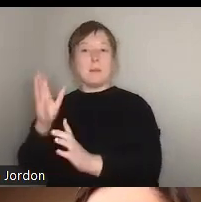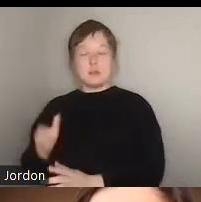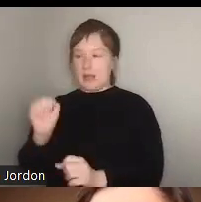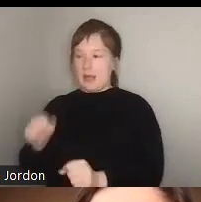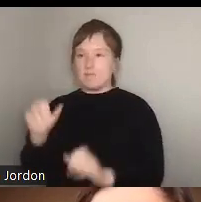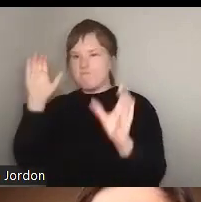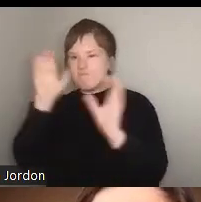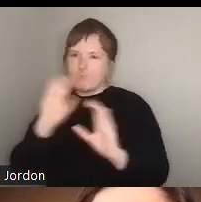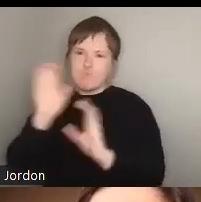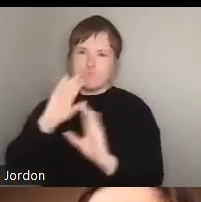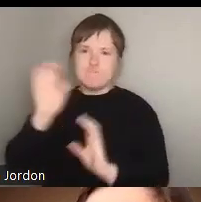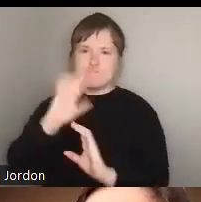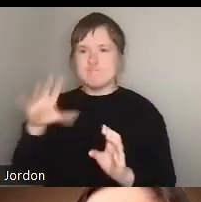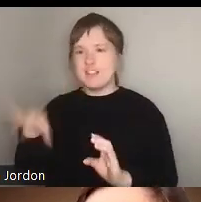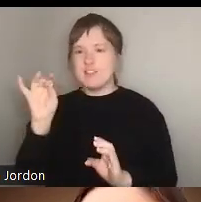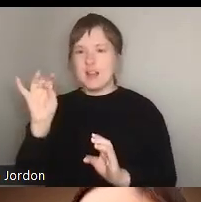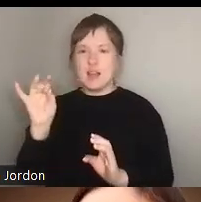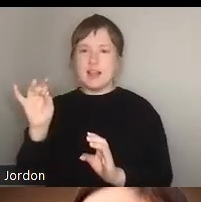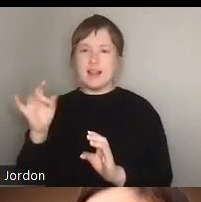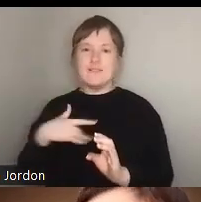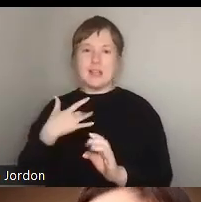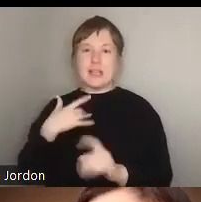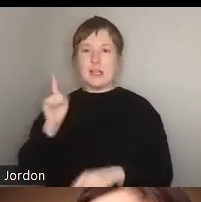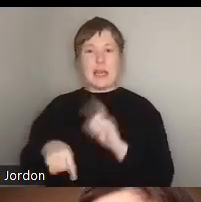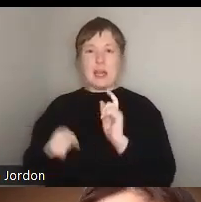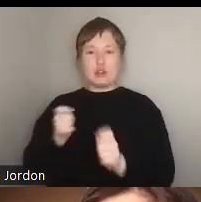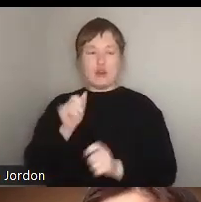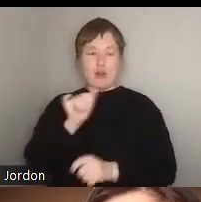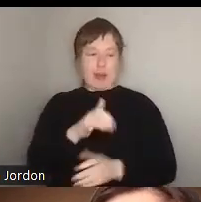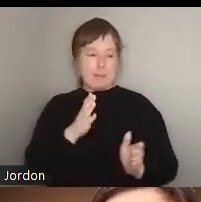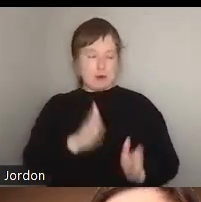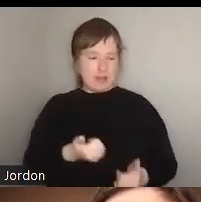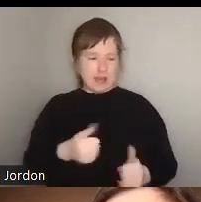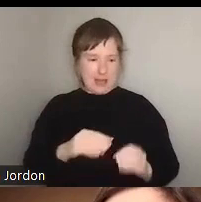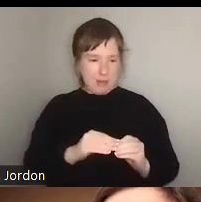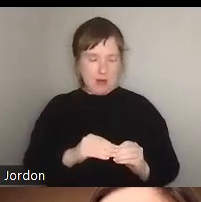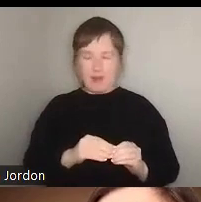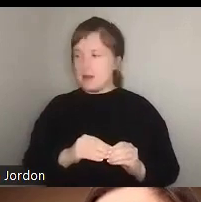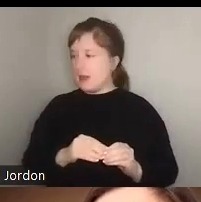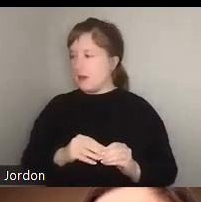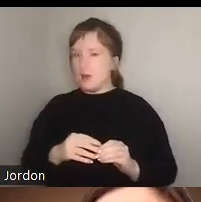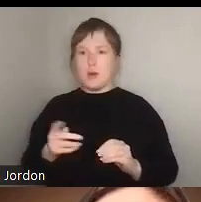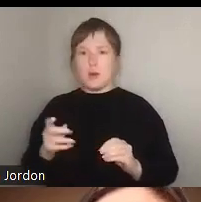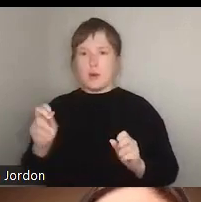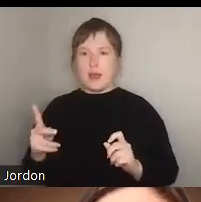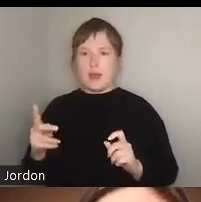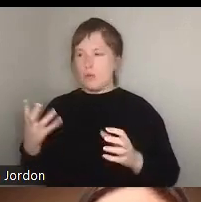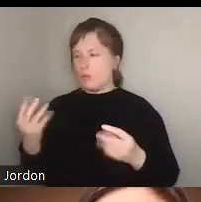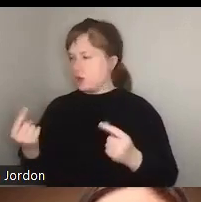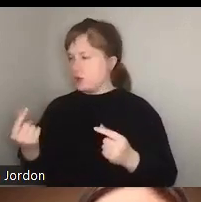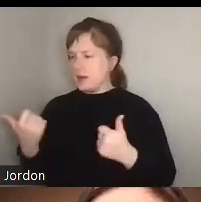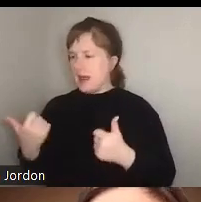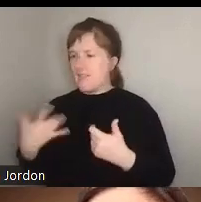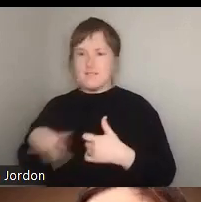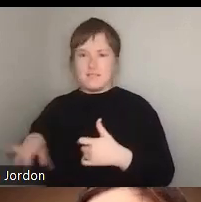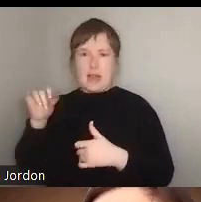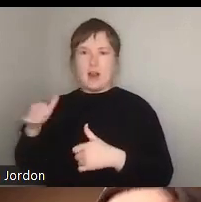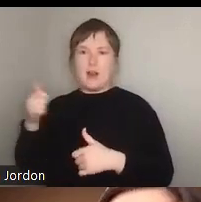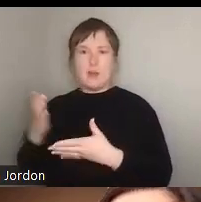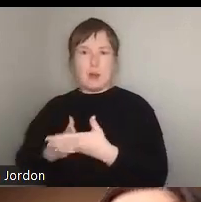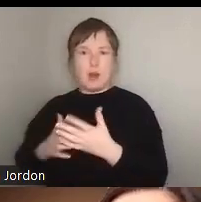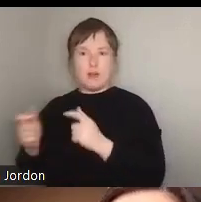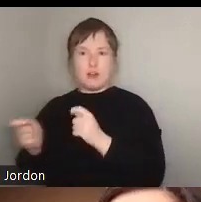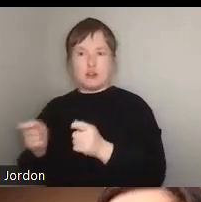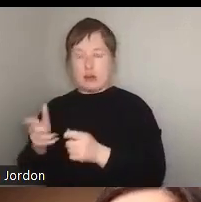how someone can react when they feel that they don't have that control over somebody anymore. They can sort of start to scramble in a way and grab at anything